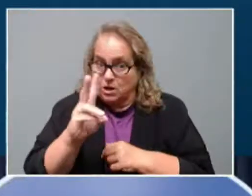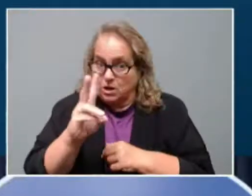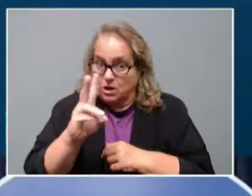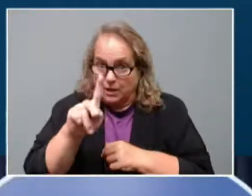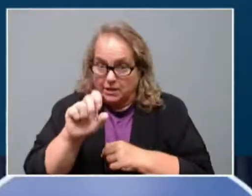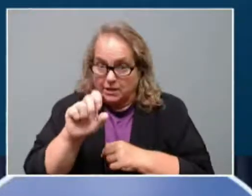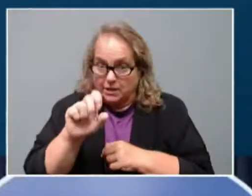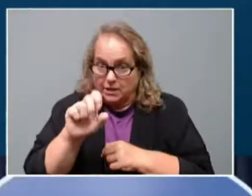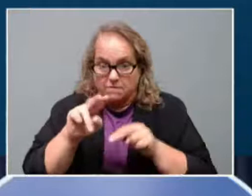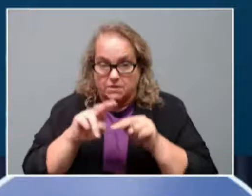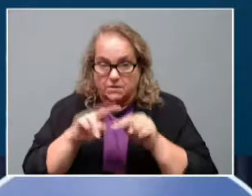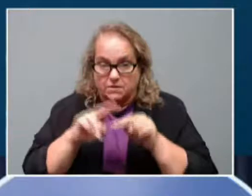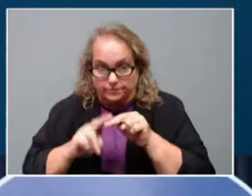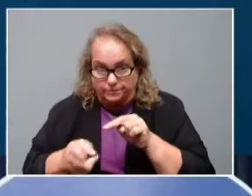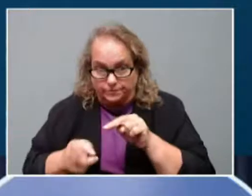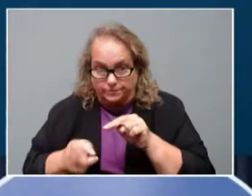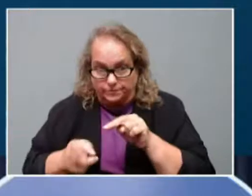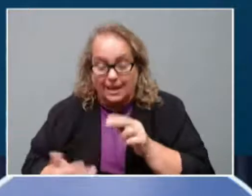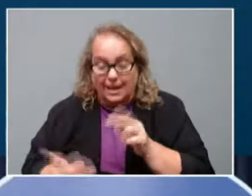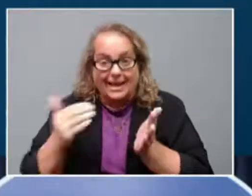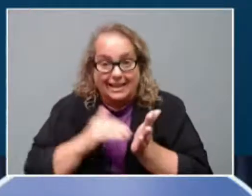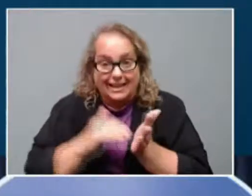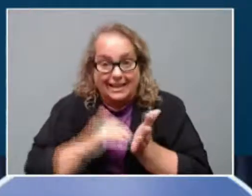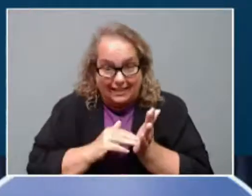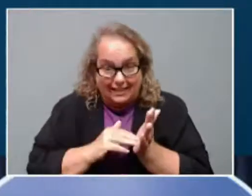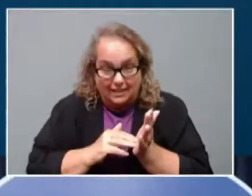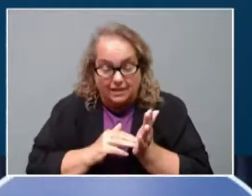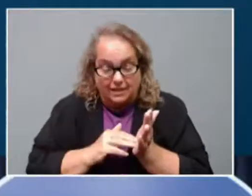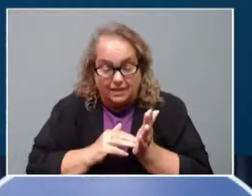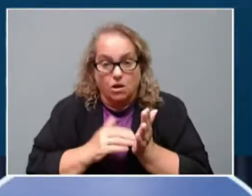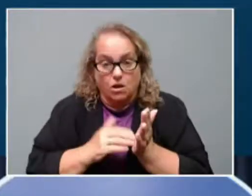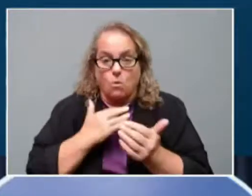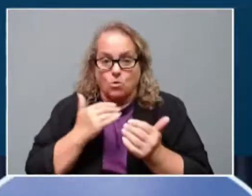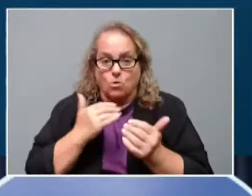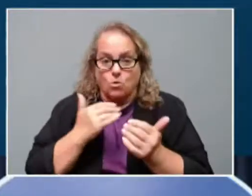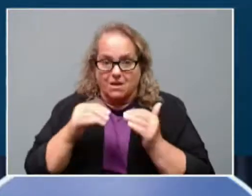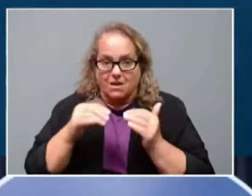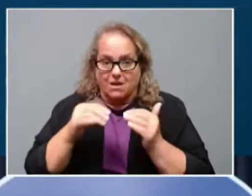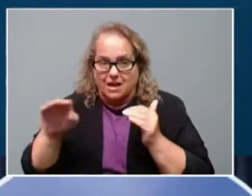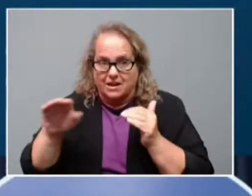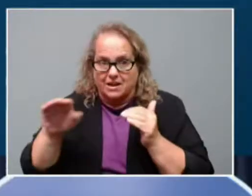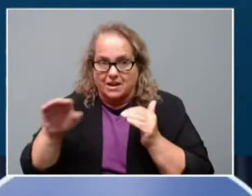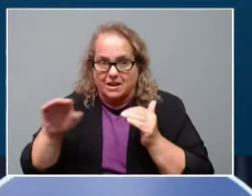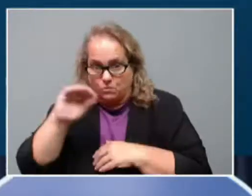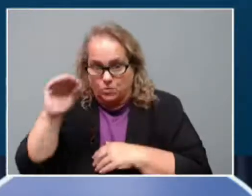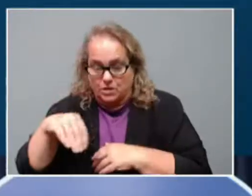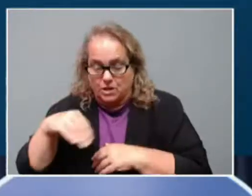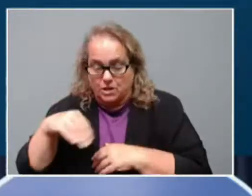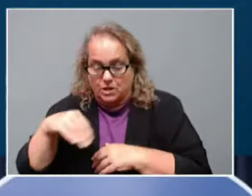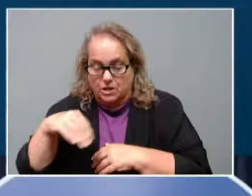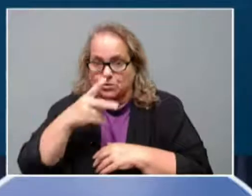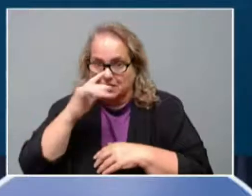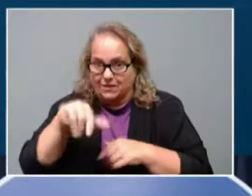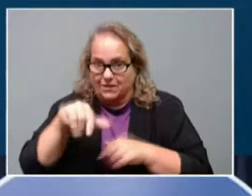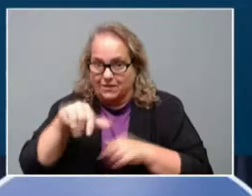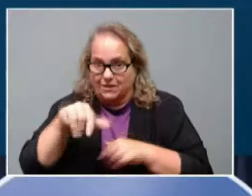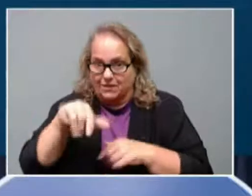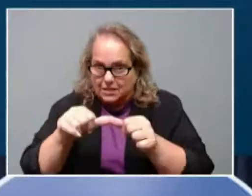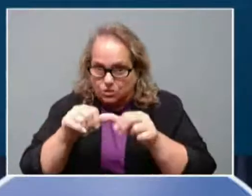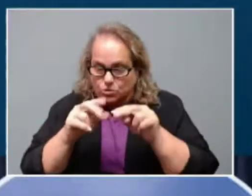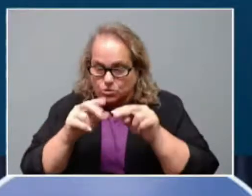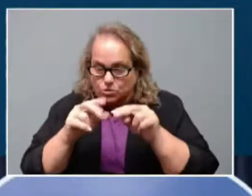decline. Again, getting to almost flat, 5%. We'd like to see that continue to decrease.